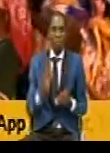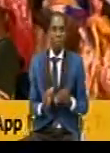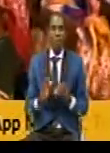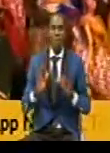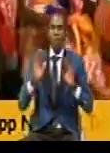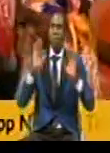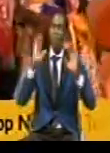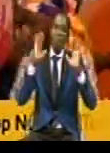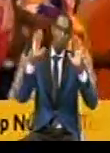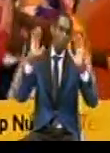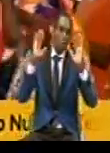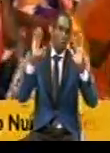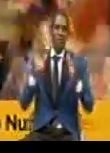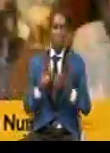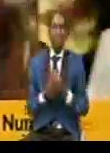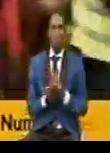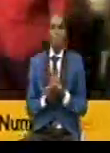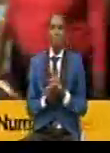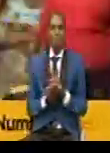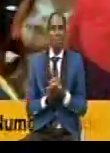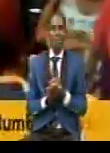I can see the move of God.